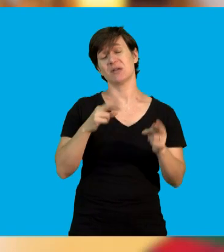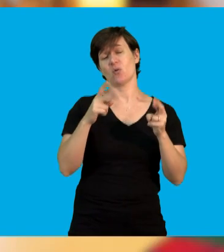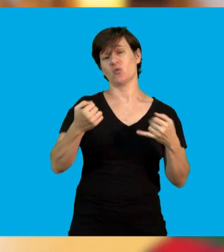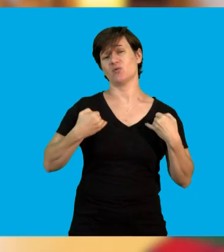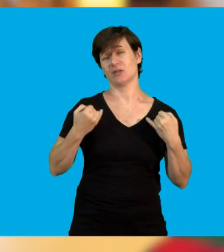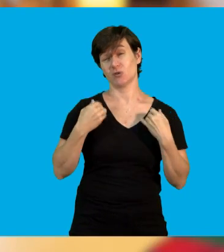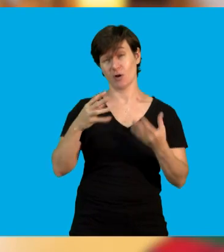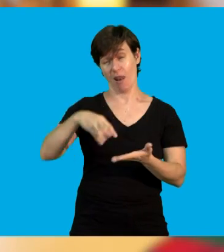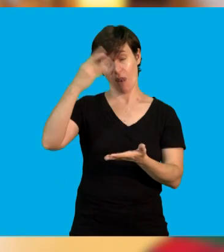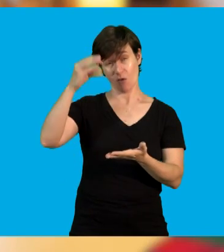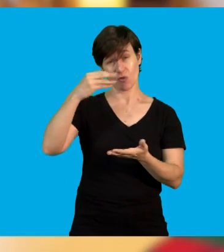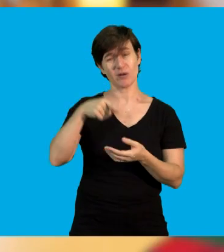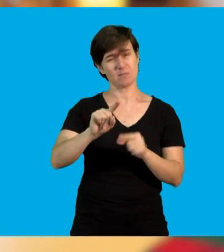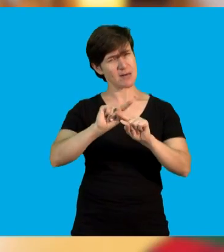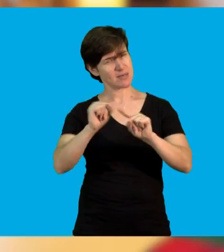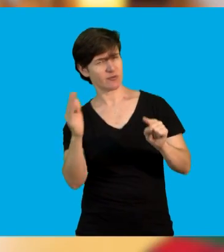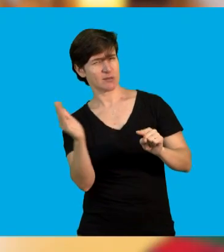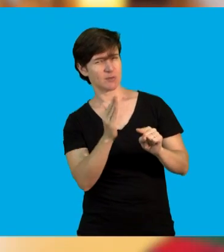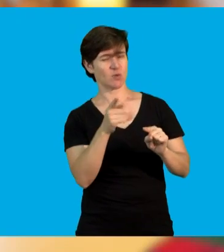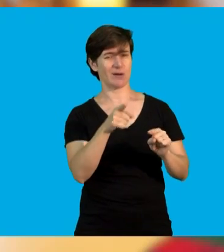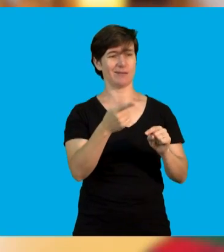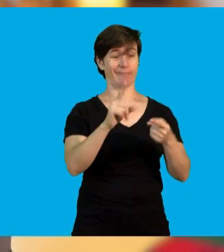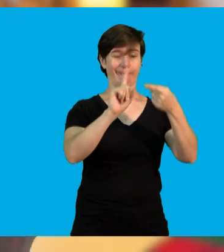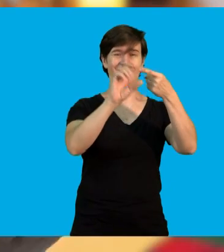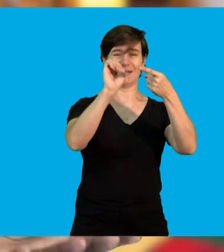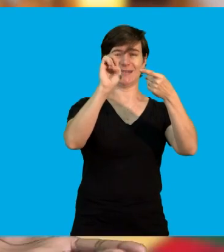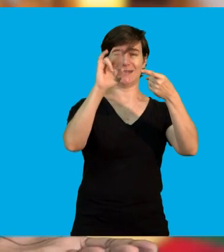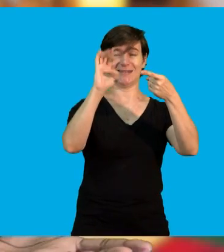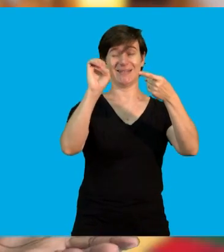So I hope you enjoyed learning about cells, particularly the difference